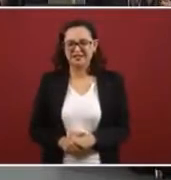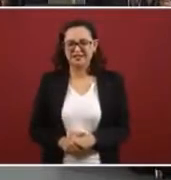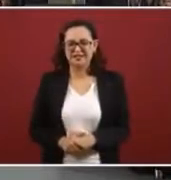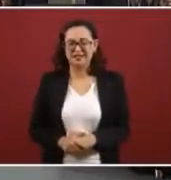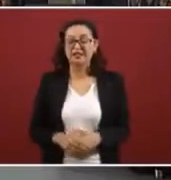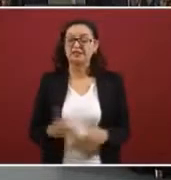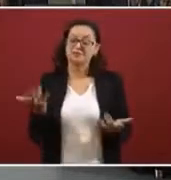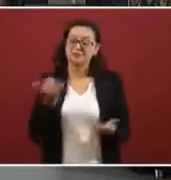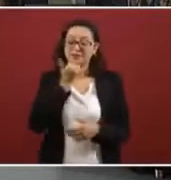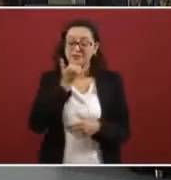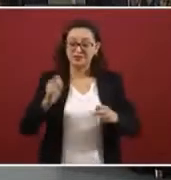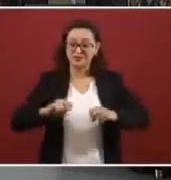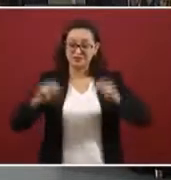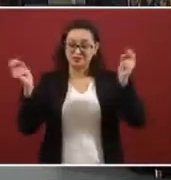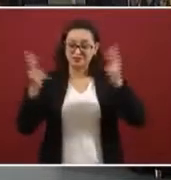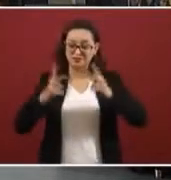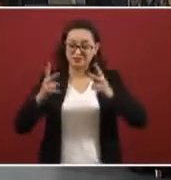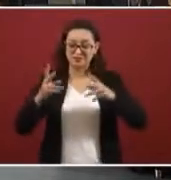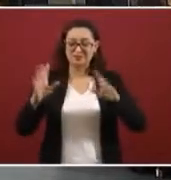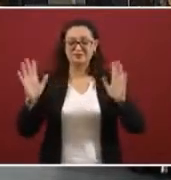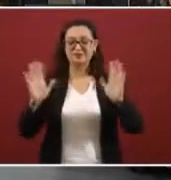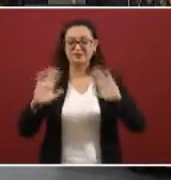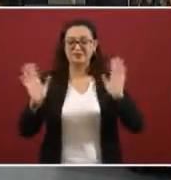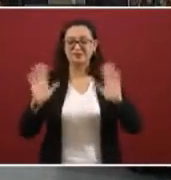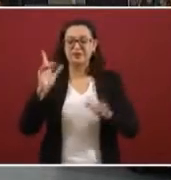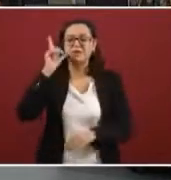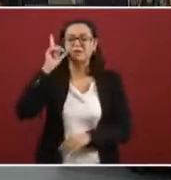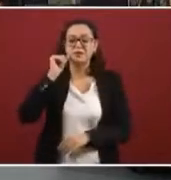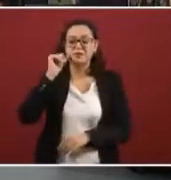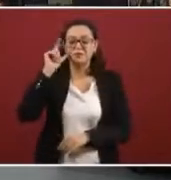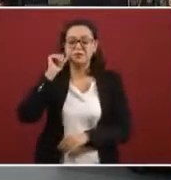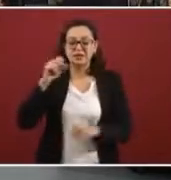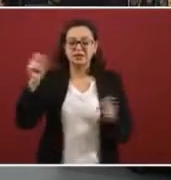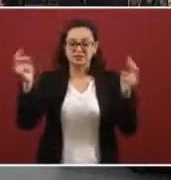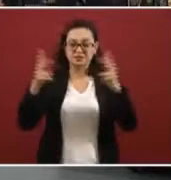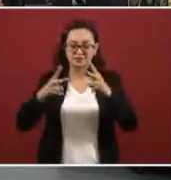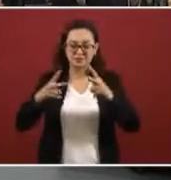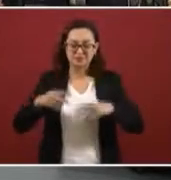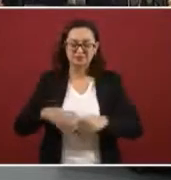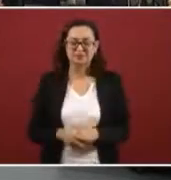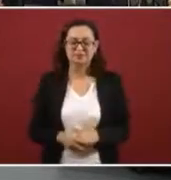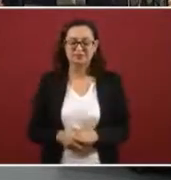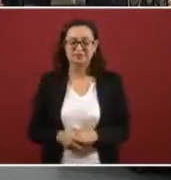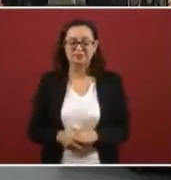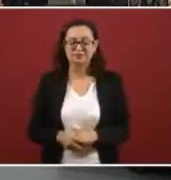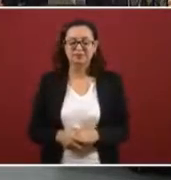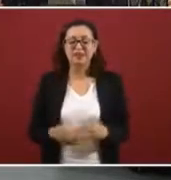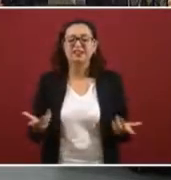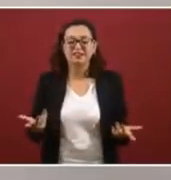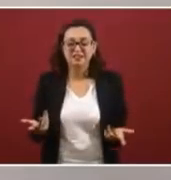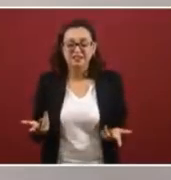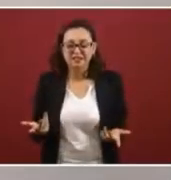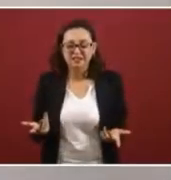porque ya. All right, we see each other. Gotta go. Mañana. Tomorrow. Tomorrow. Bye.